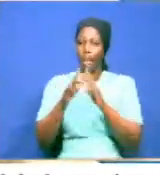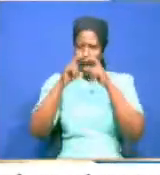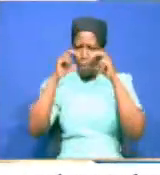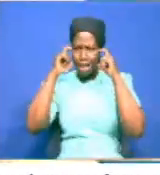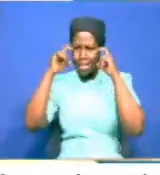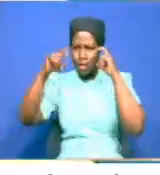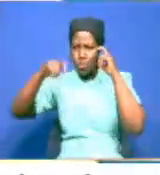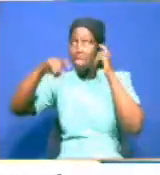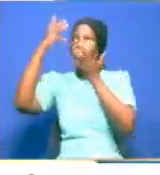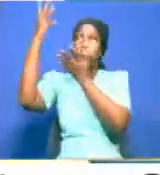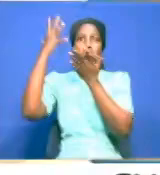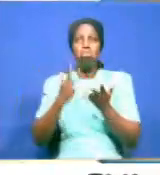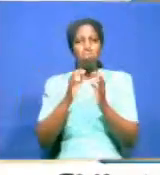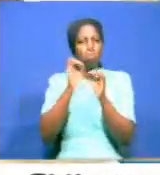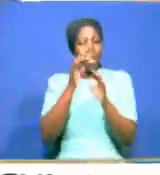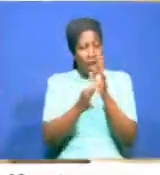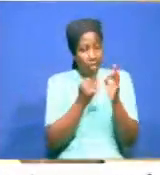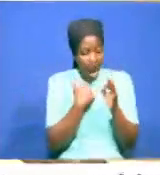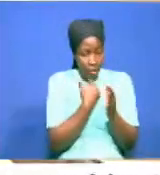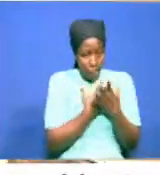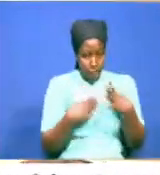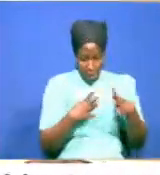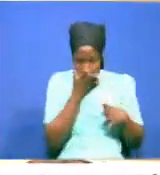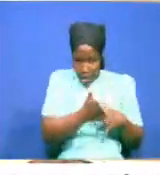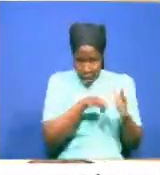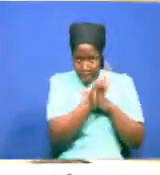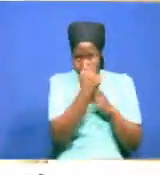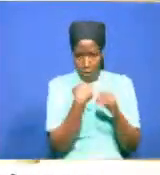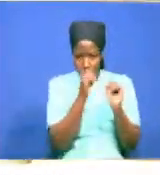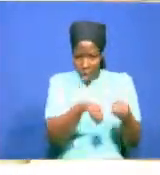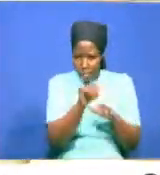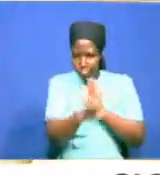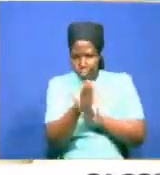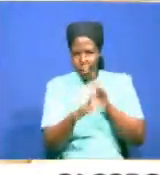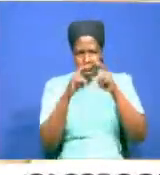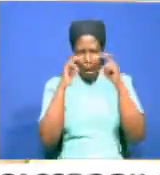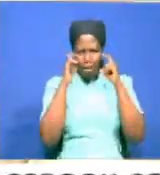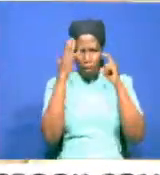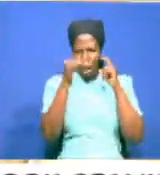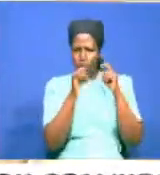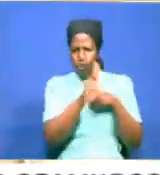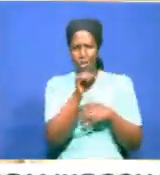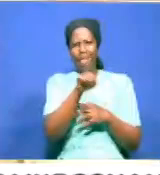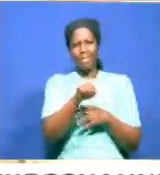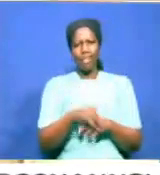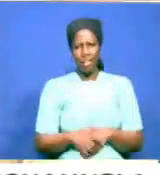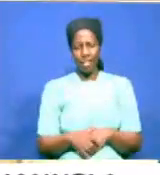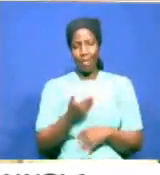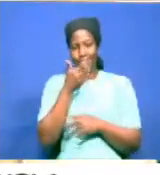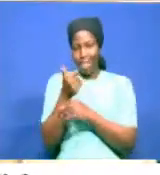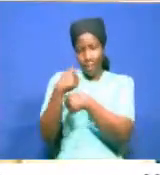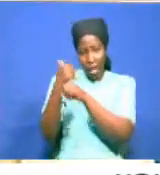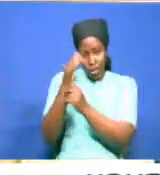labor, why not use the local labor? And even when we look at local, or use local labor, let us see how to deliberately ensure that we